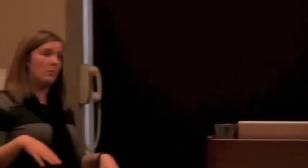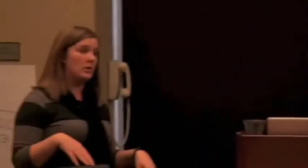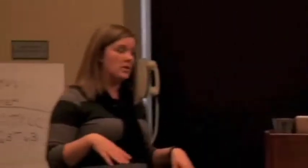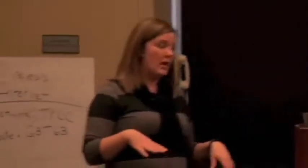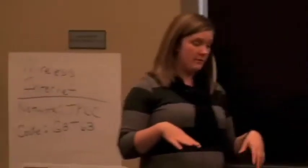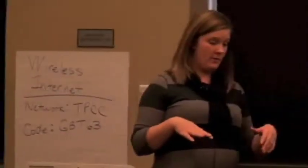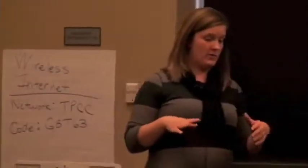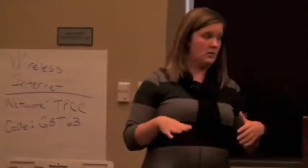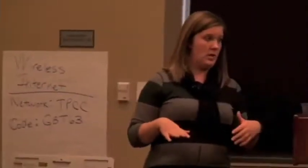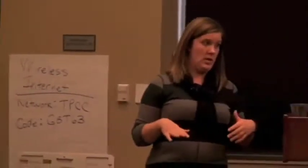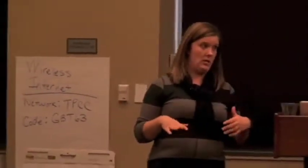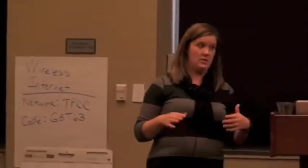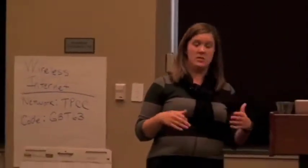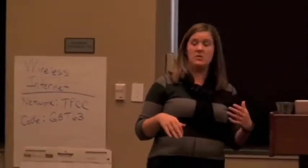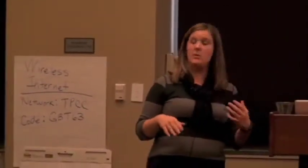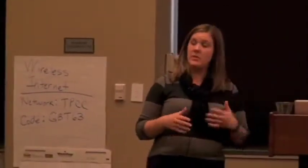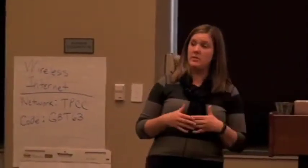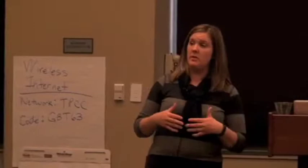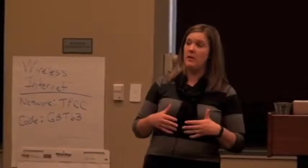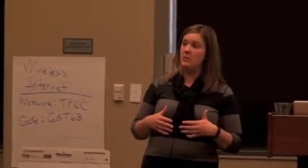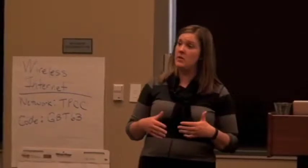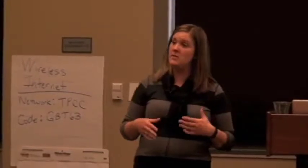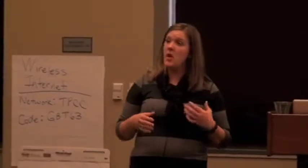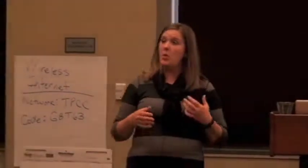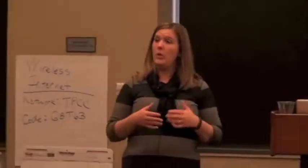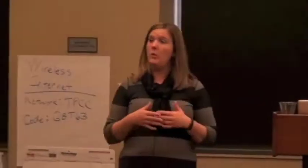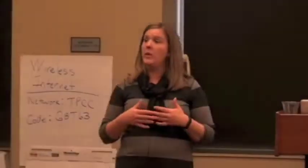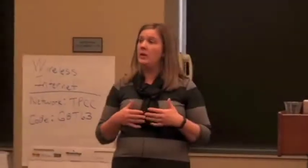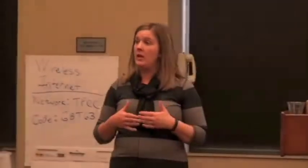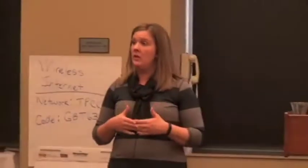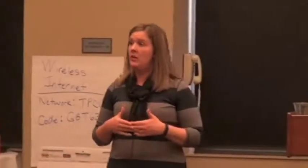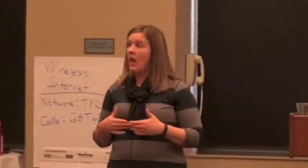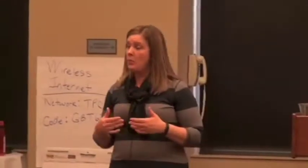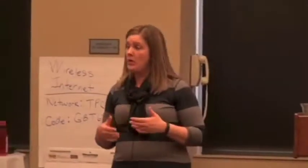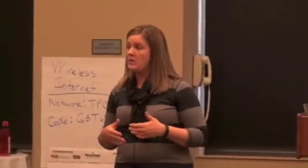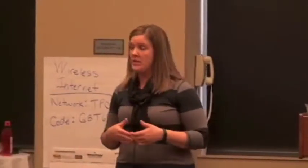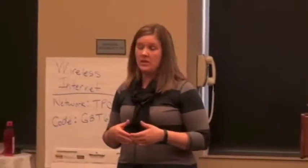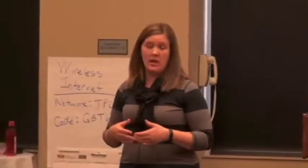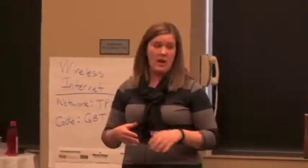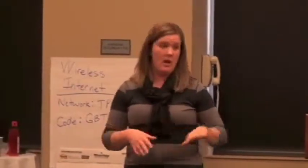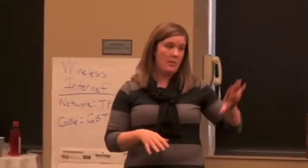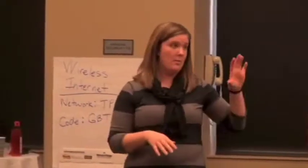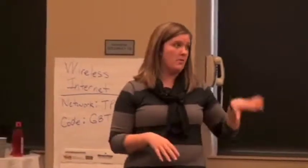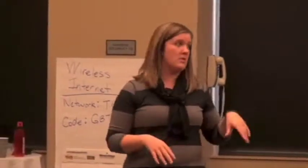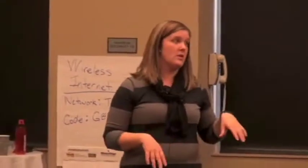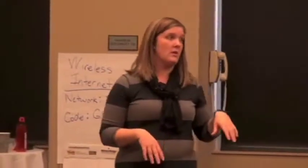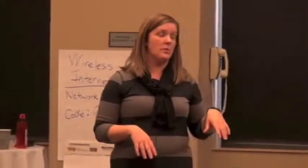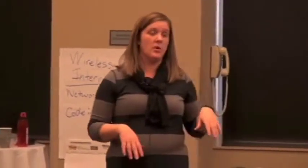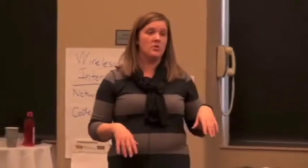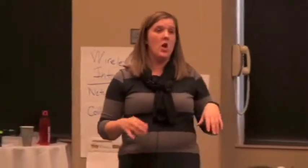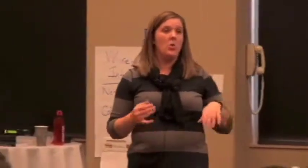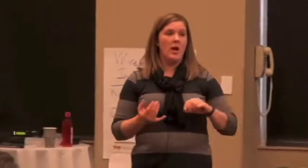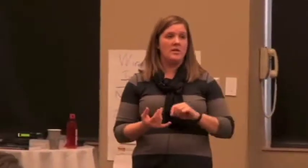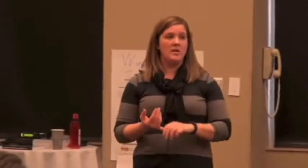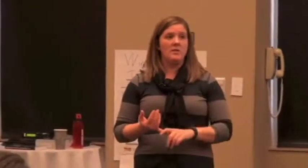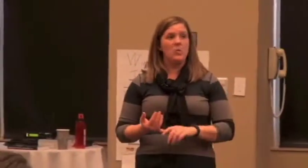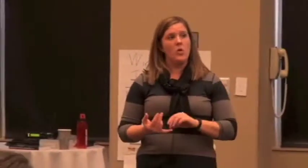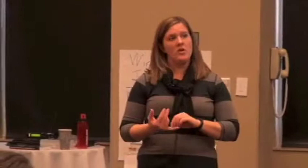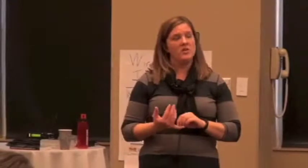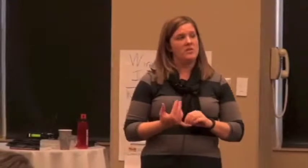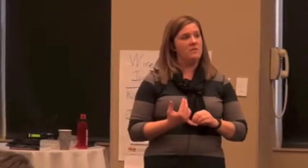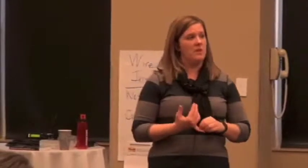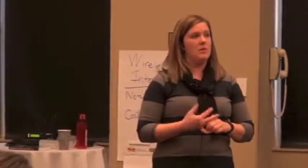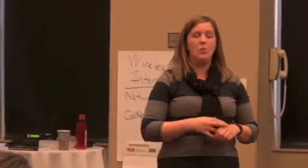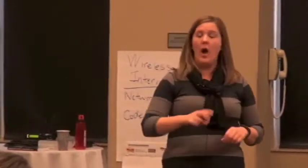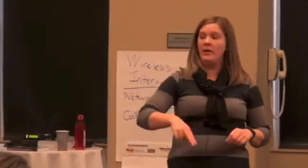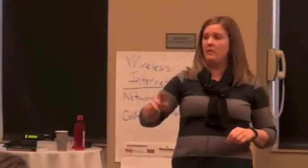that I worked on for so many years, this is what we did with our families. We went in and we did a person-centered approach. We identified what